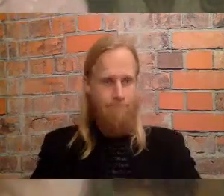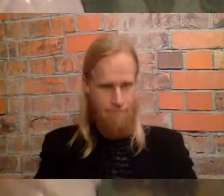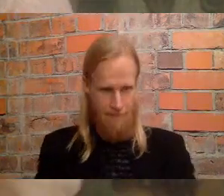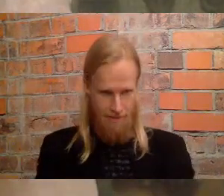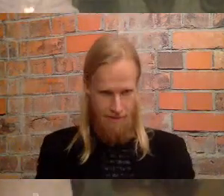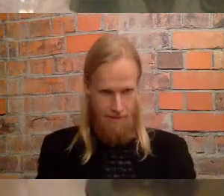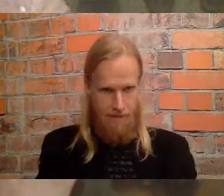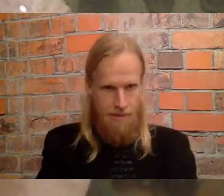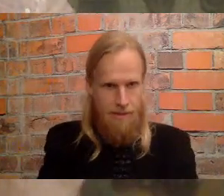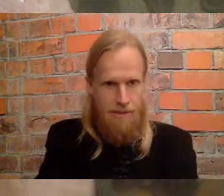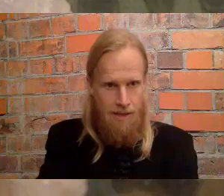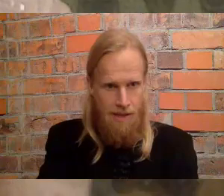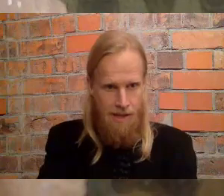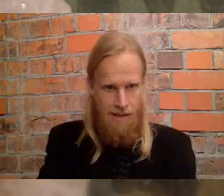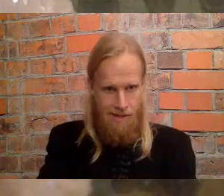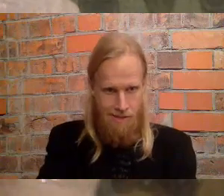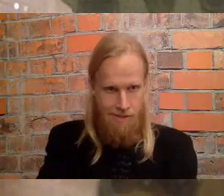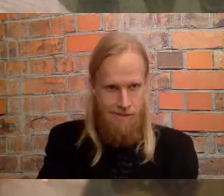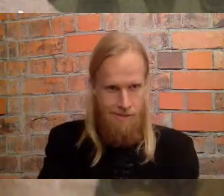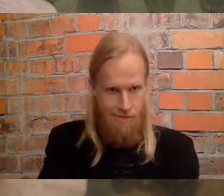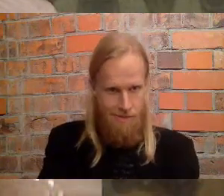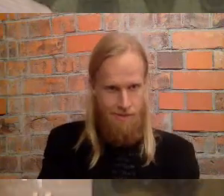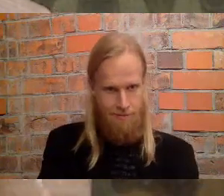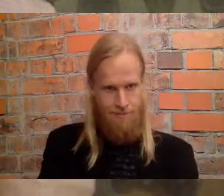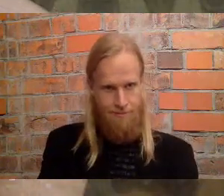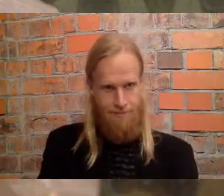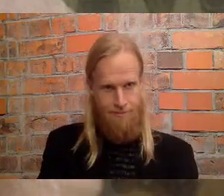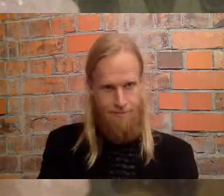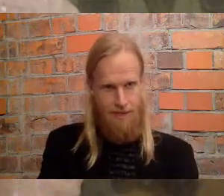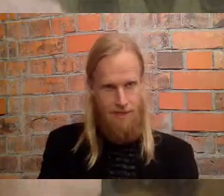Tapping the side of the ribs. This fear